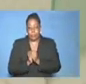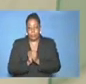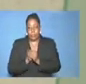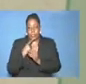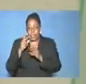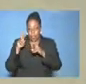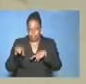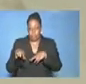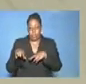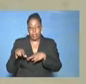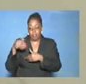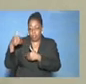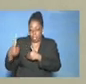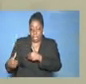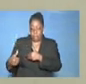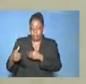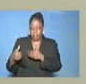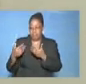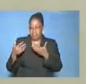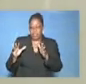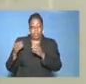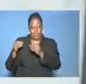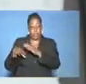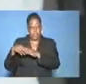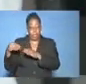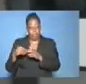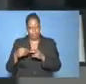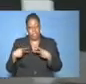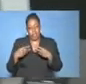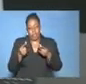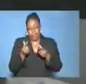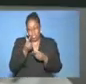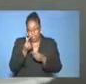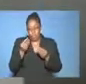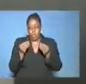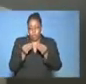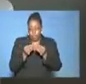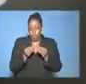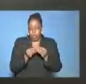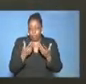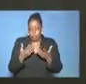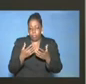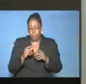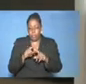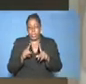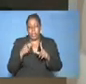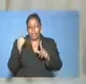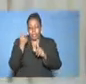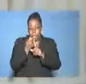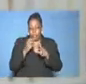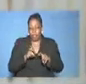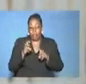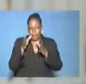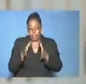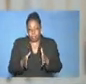pretty much sold out. We've got a few units left. We've got a few units left, but not many. They're definitely a target for investors, for sure.